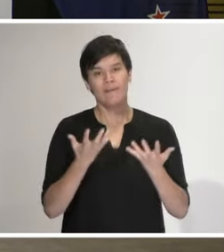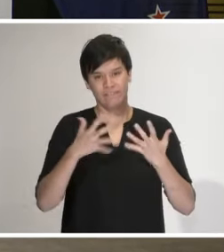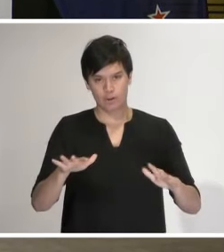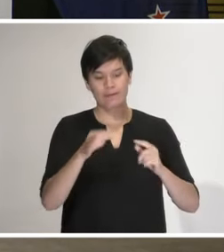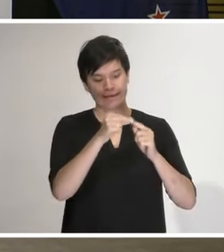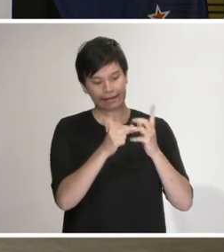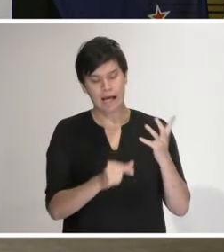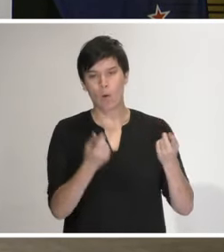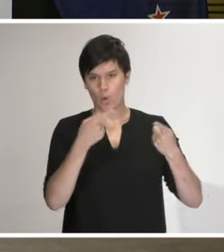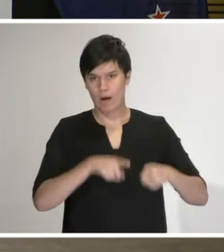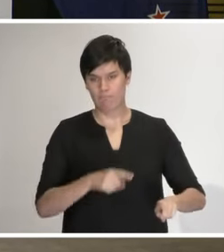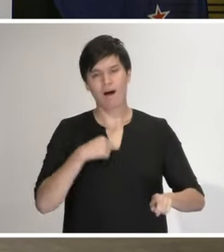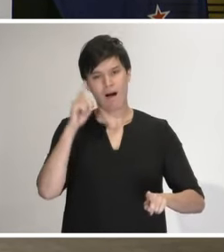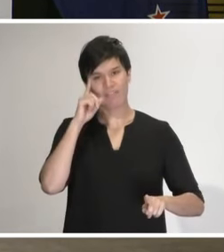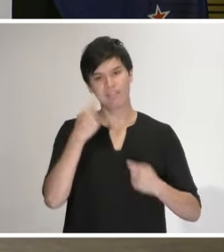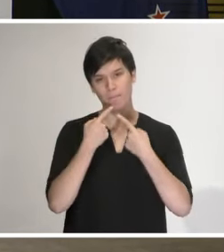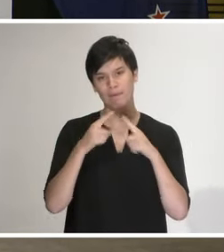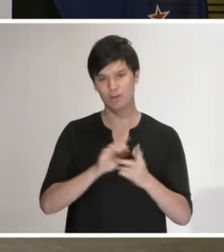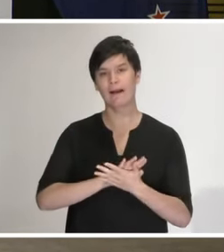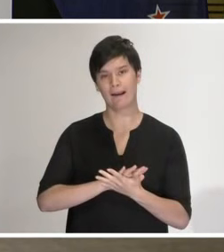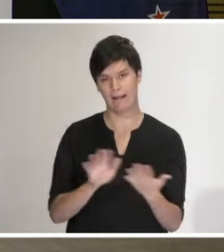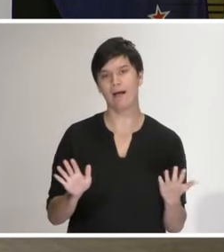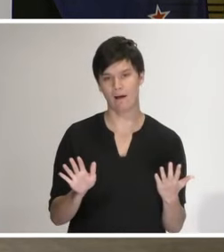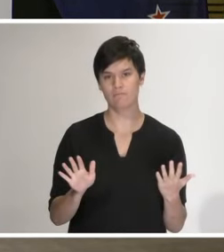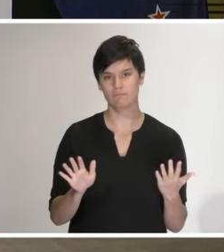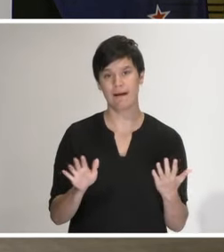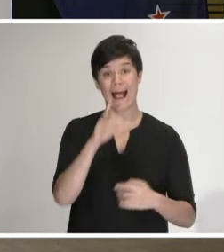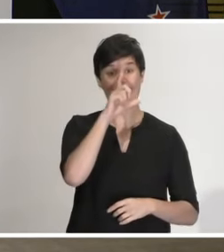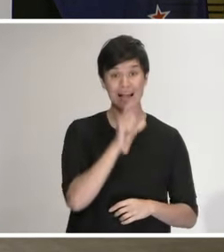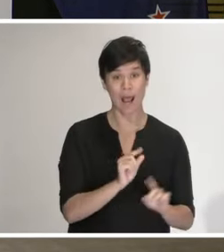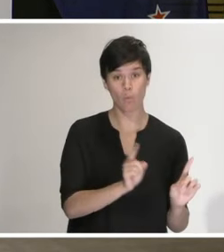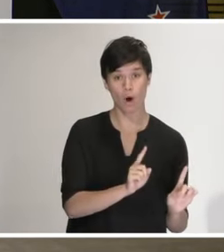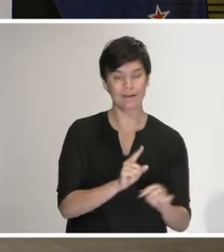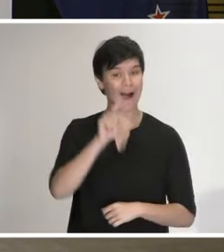last week. I think the message is really clear about what people should or shouldn't be doing. And the